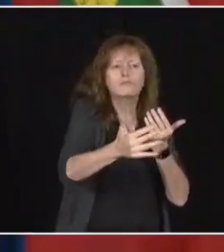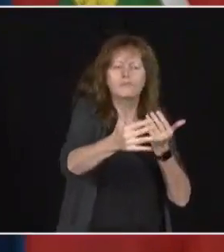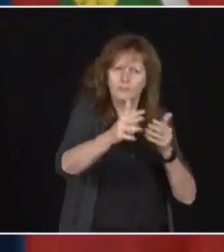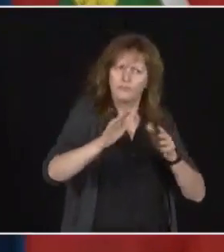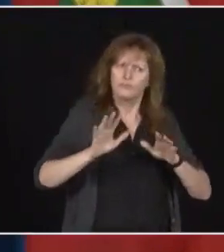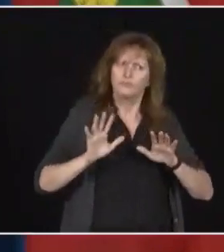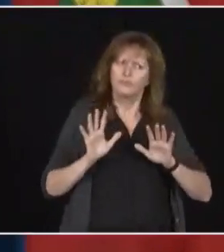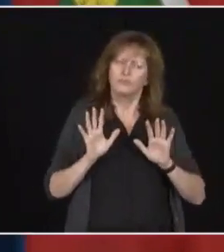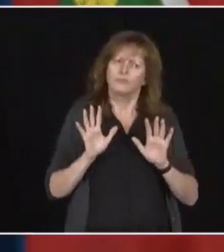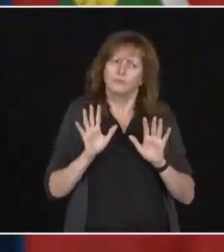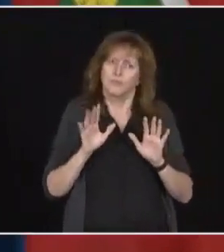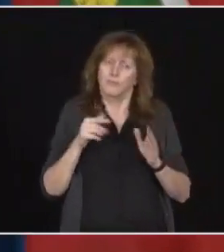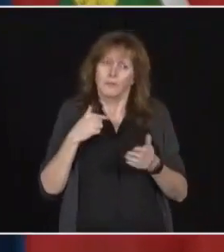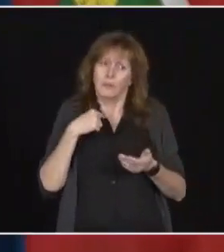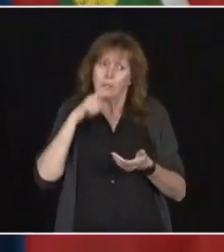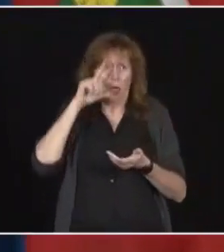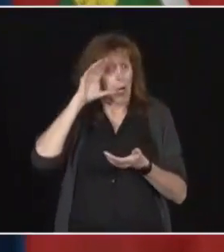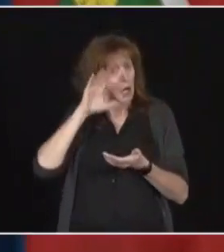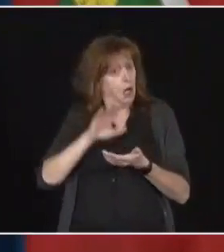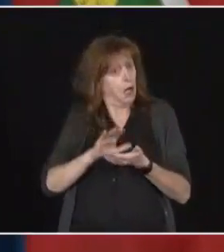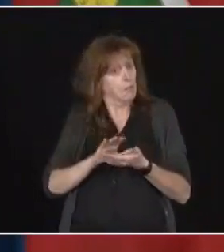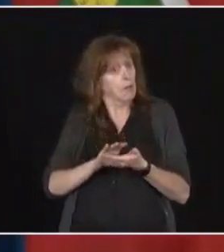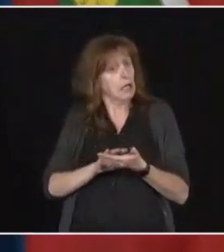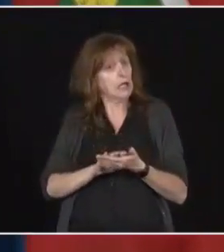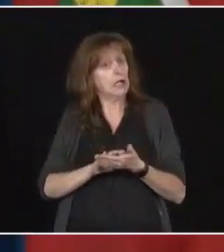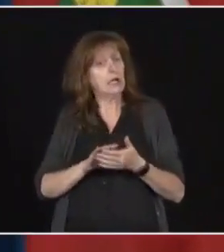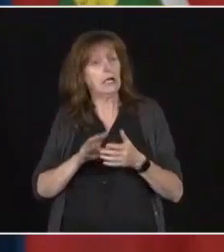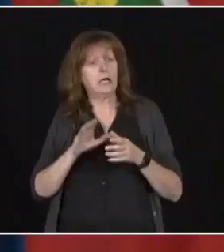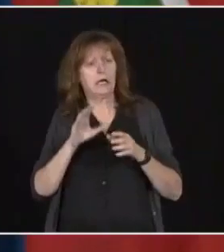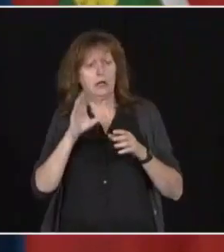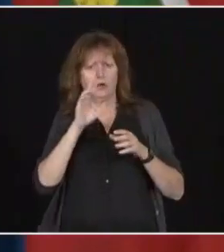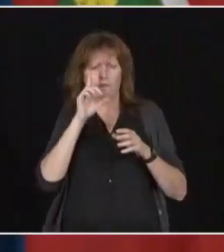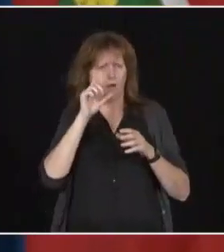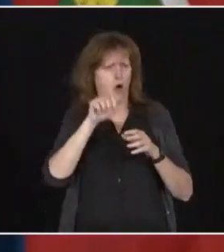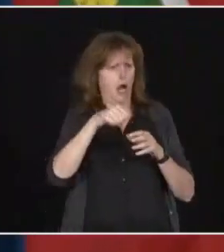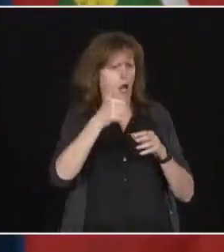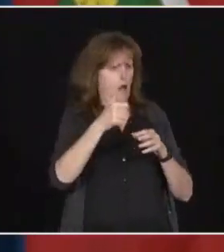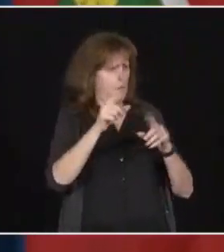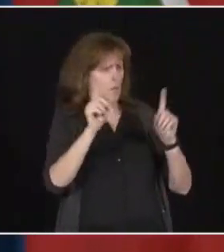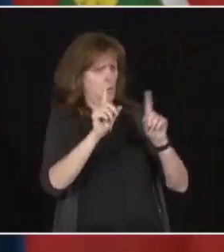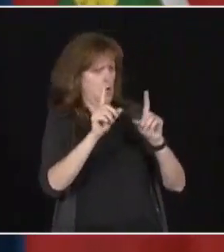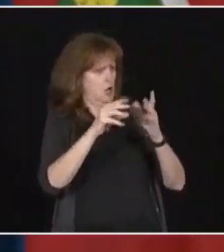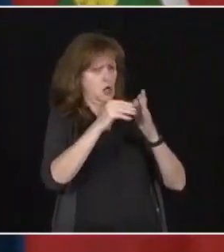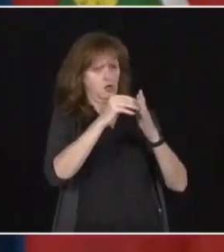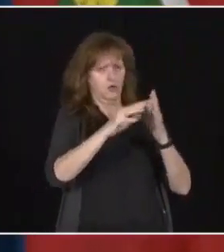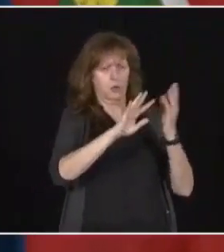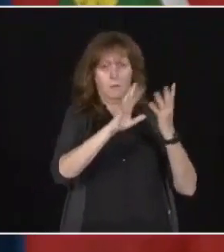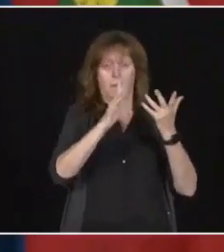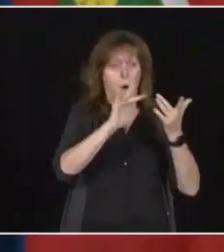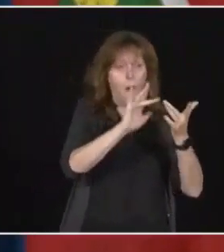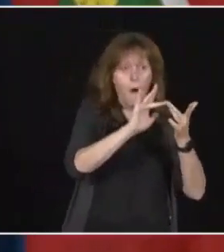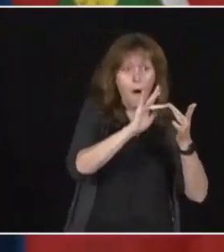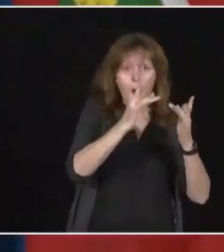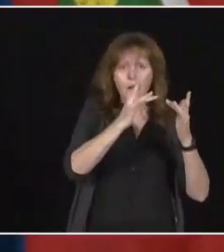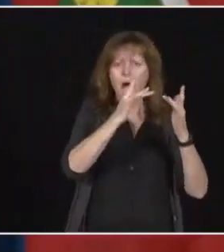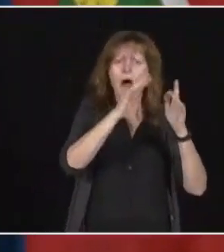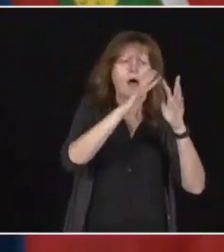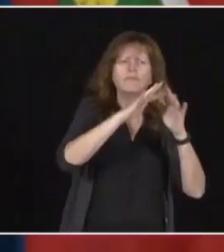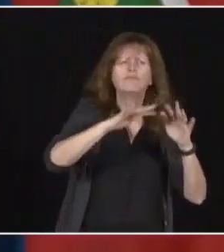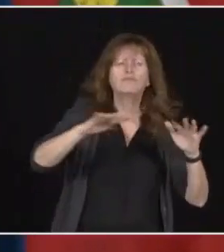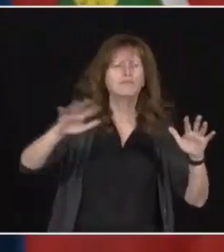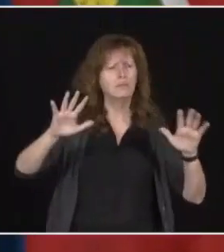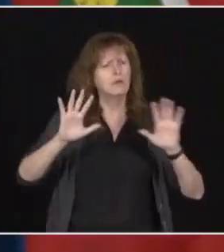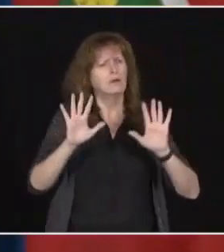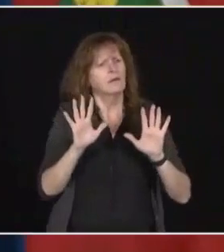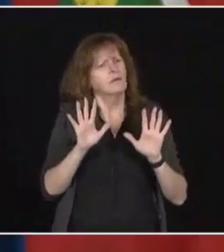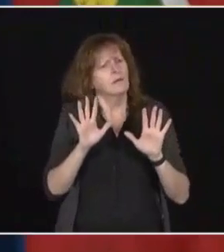new and enhanced markets is an excellent opportunity for our institutions to avoid some of the struggles and the challenges that COVID has